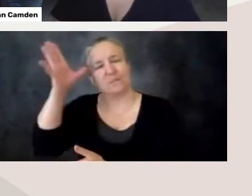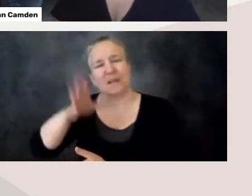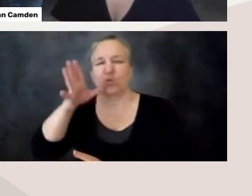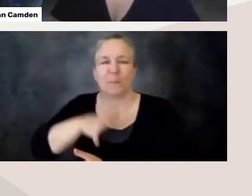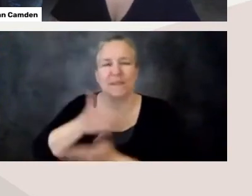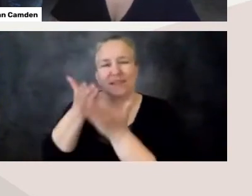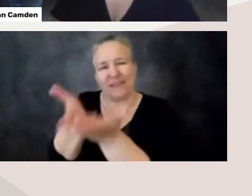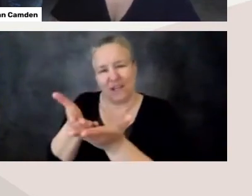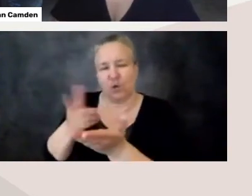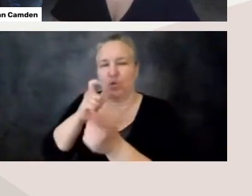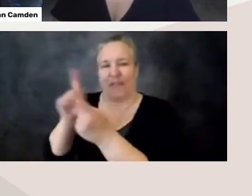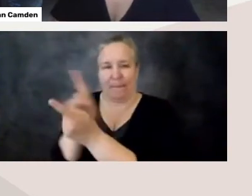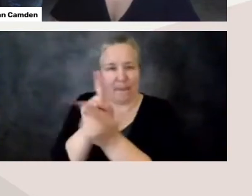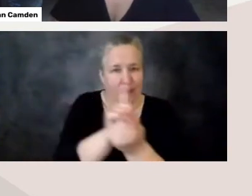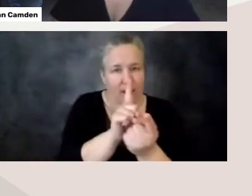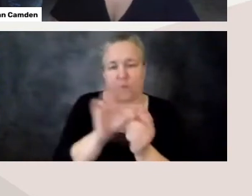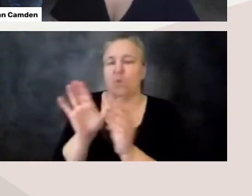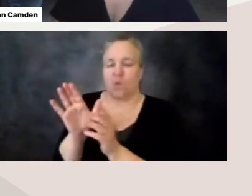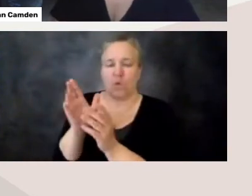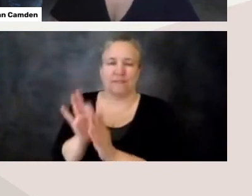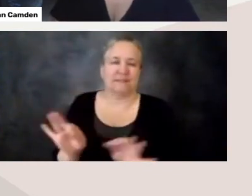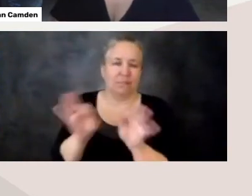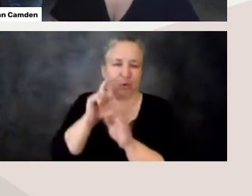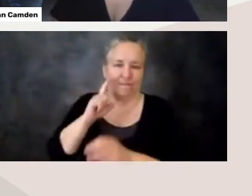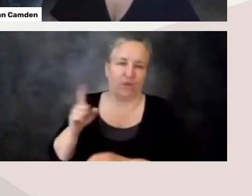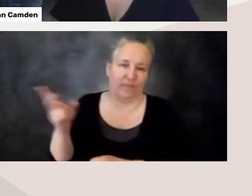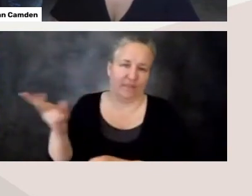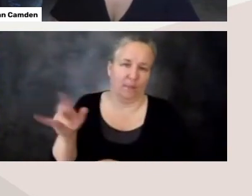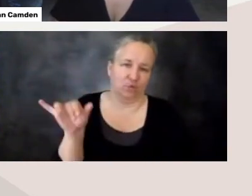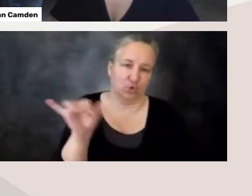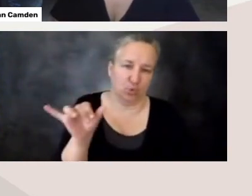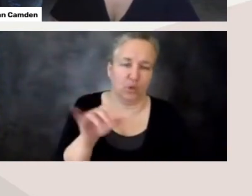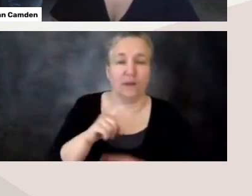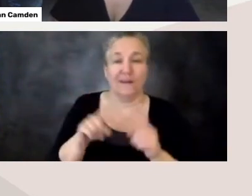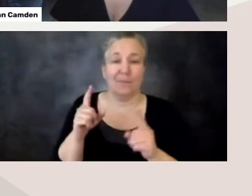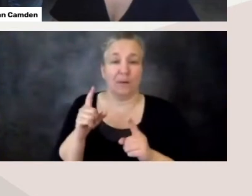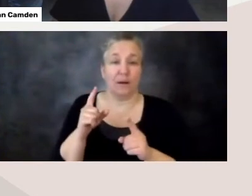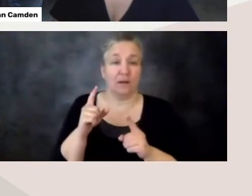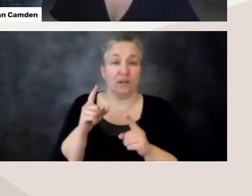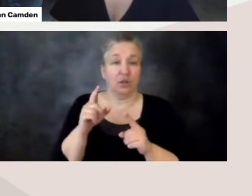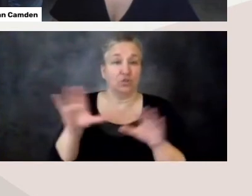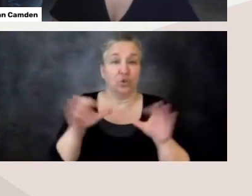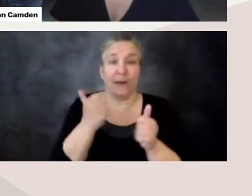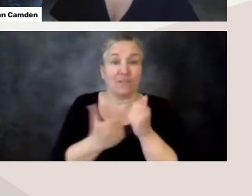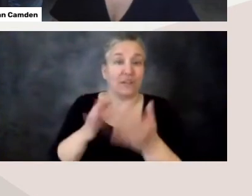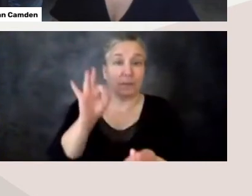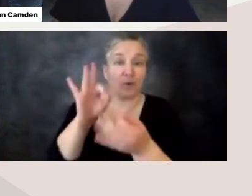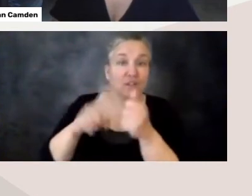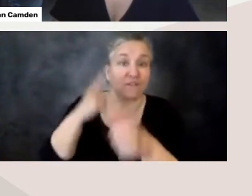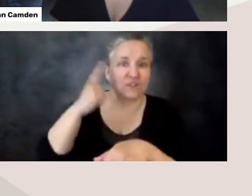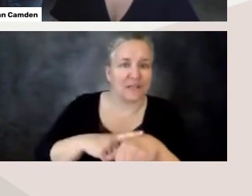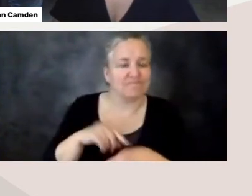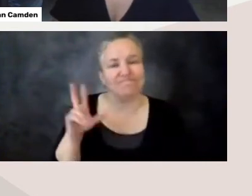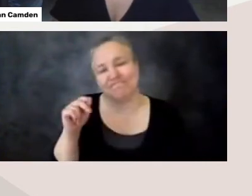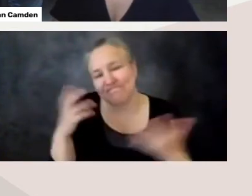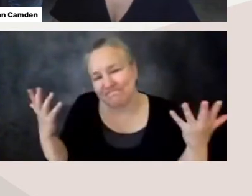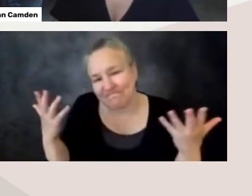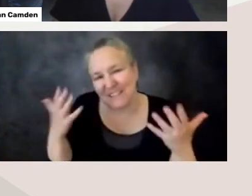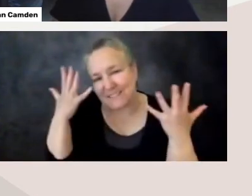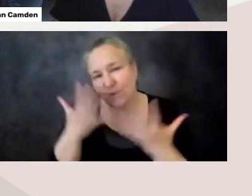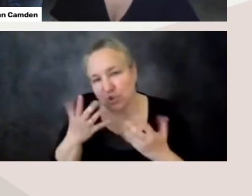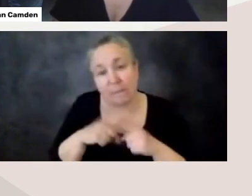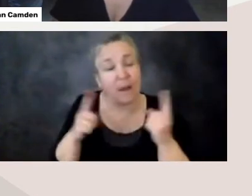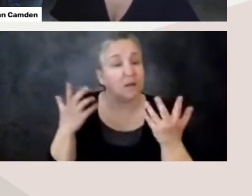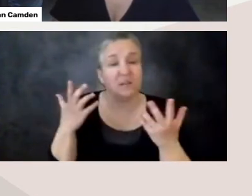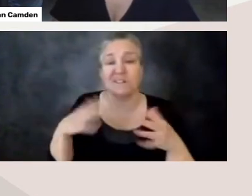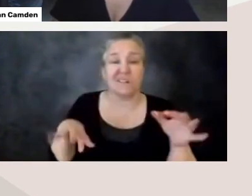there that they've met. And that's been really important for them too. But you don't always get it right the first time, and that's unfortunate. But I think we